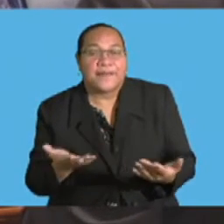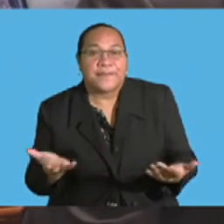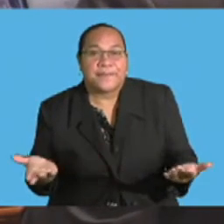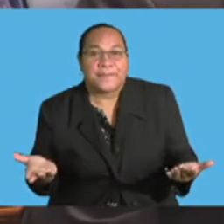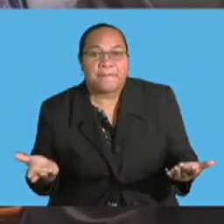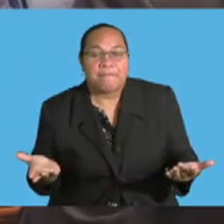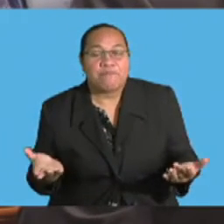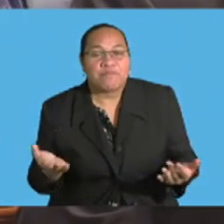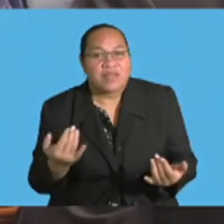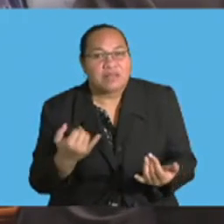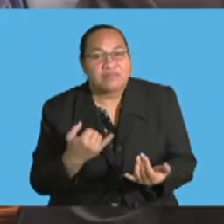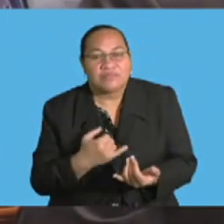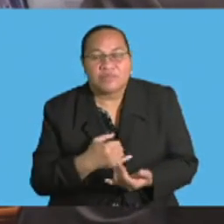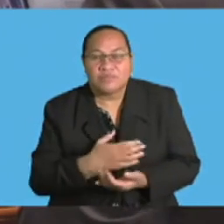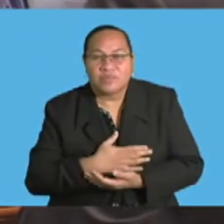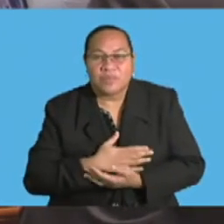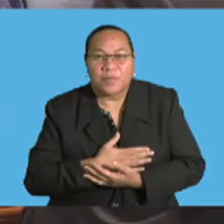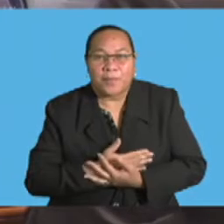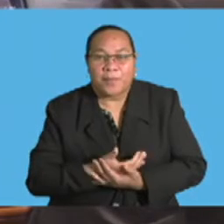very much